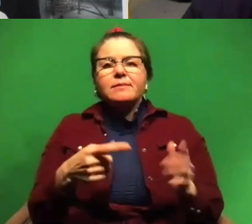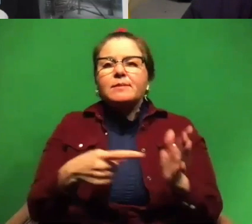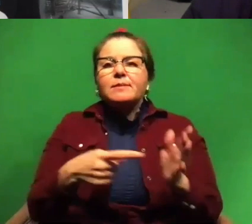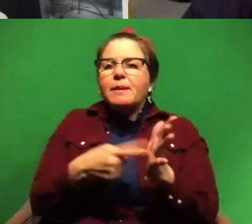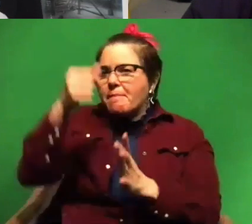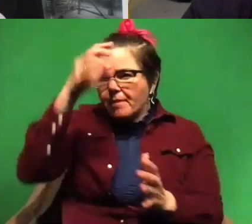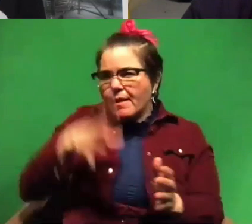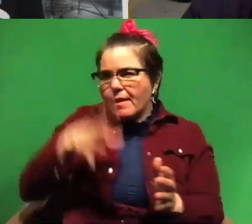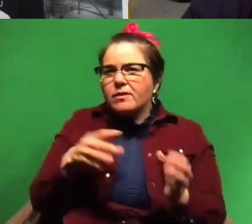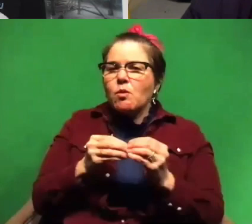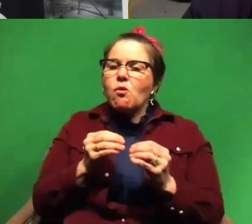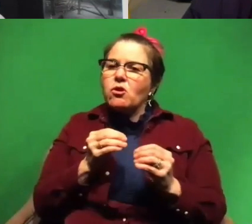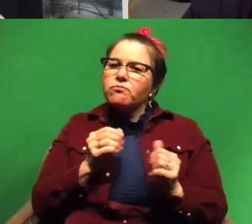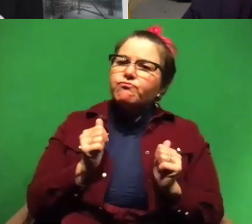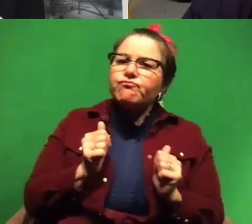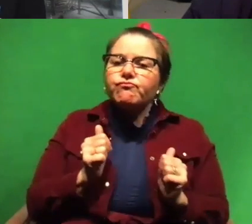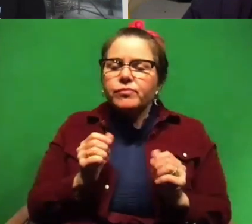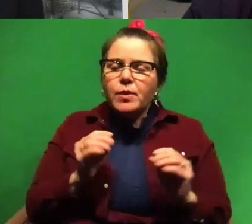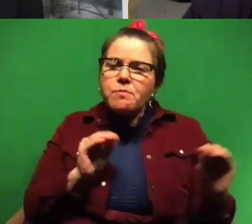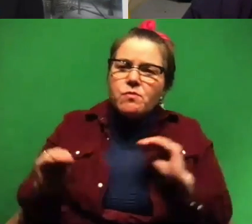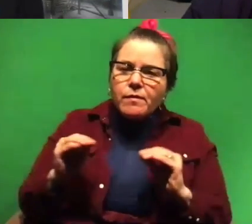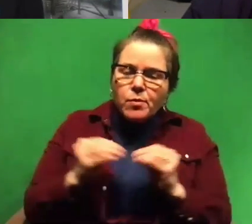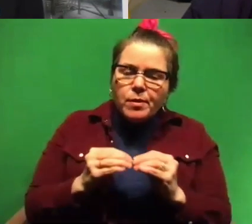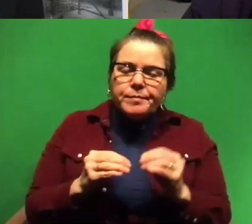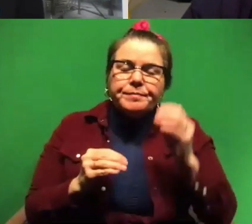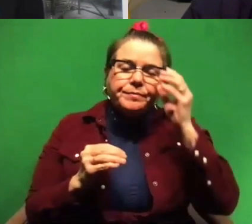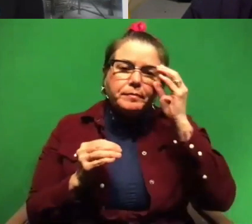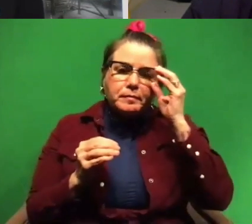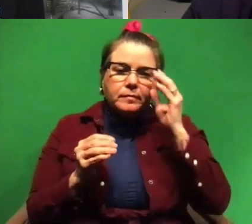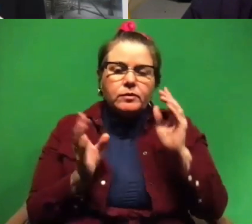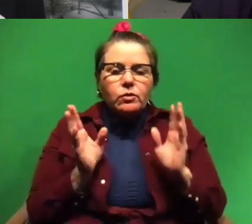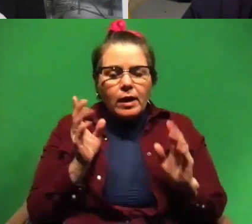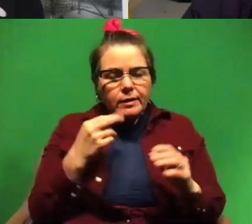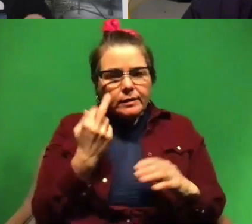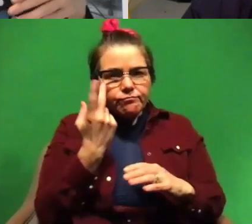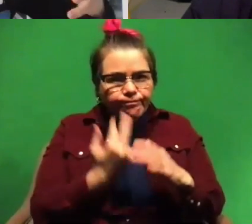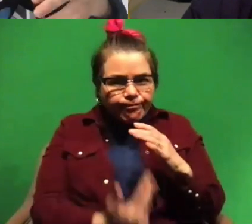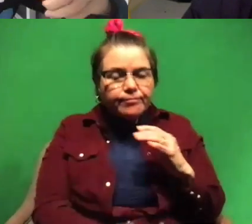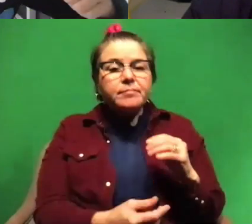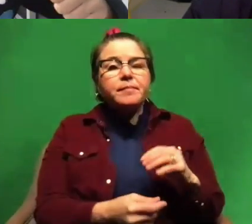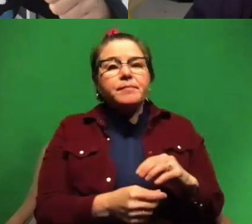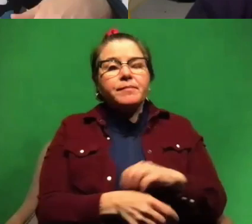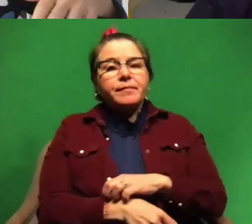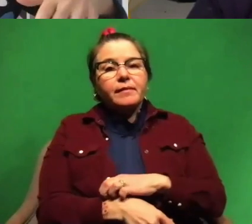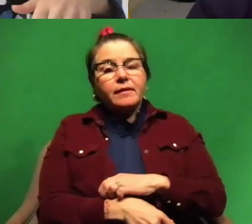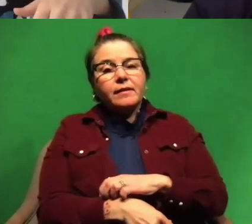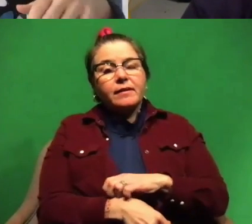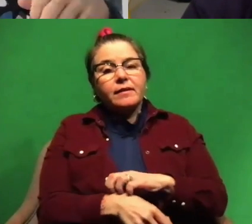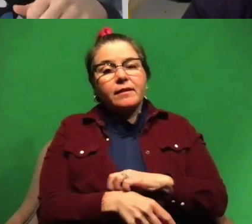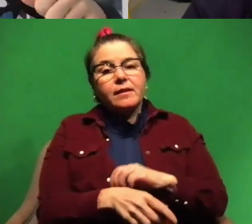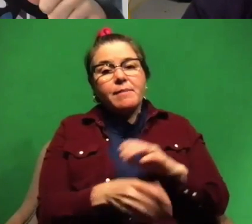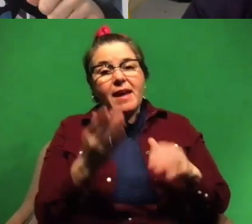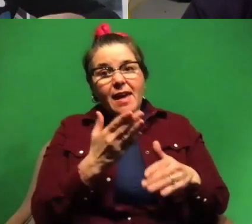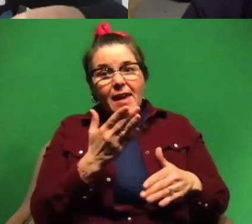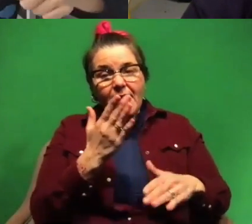bit bolder and they tend to move a bit more. So yeah, I went down there. You know, I put my hand in front of